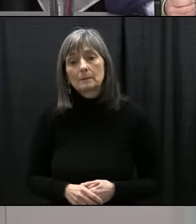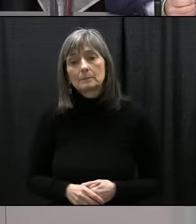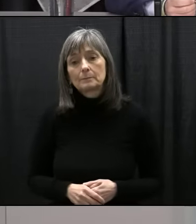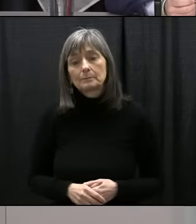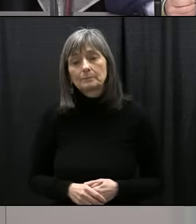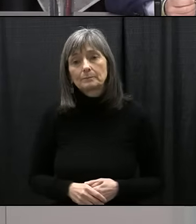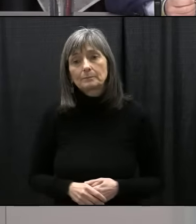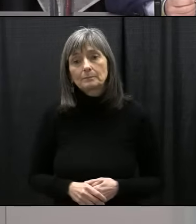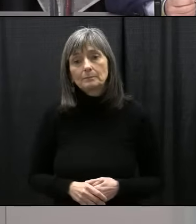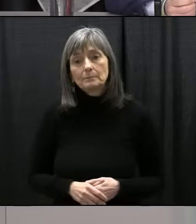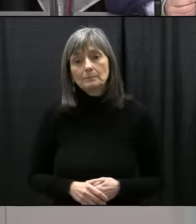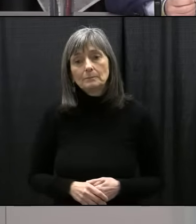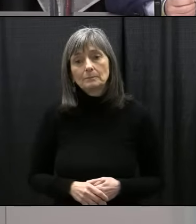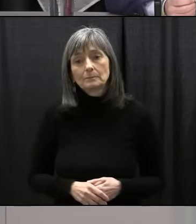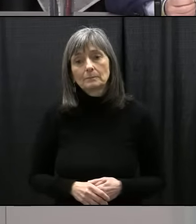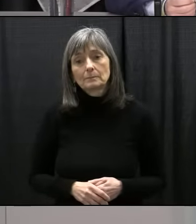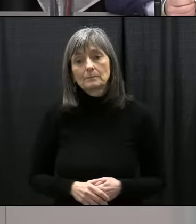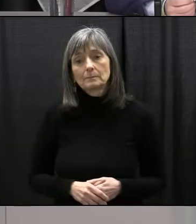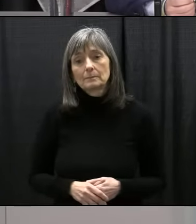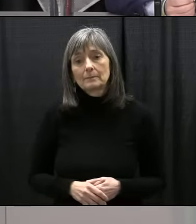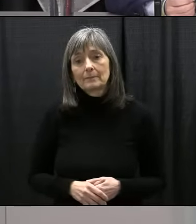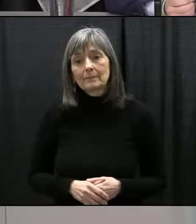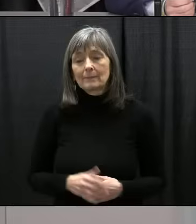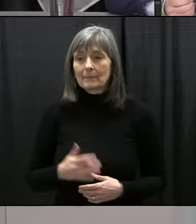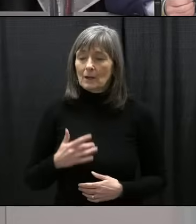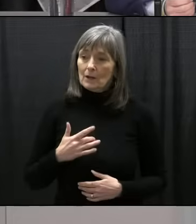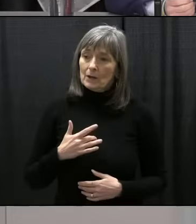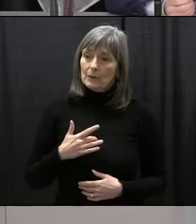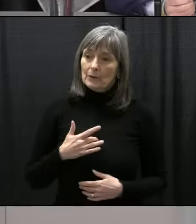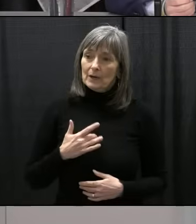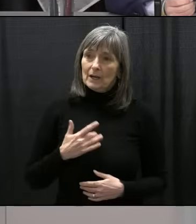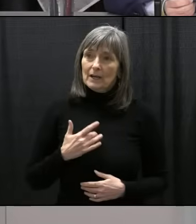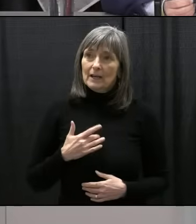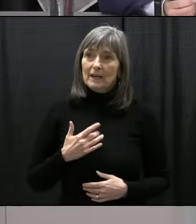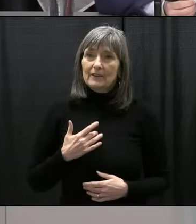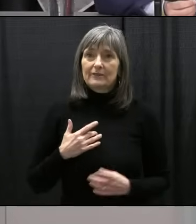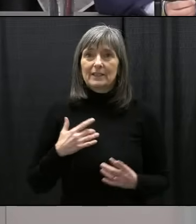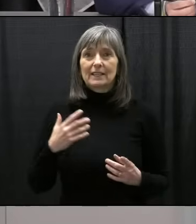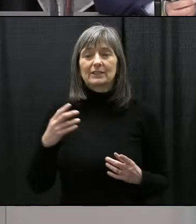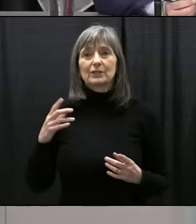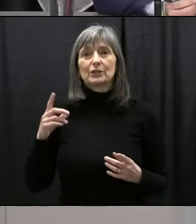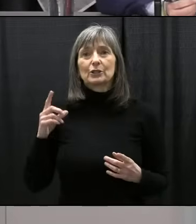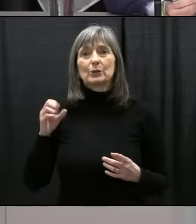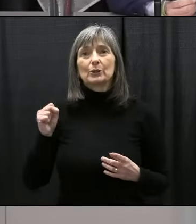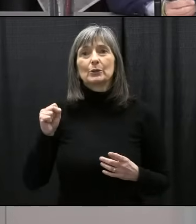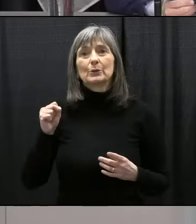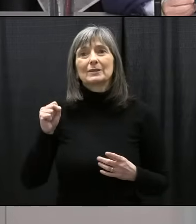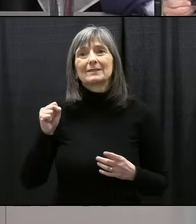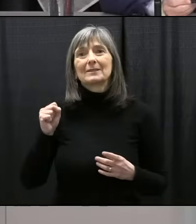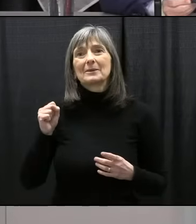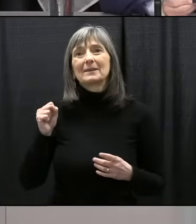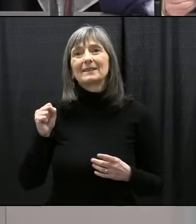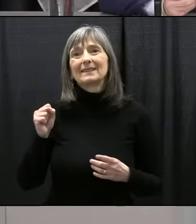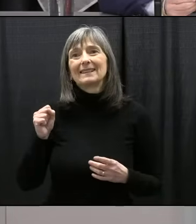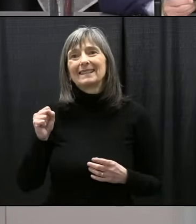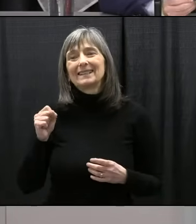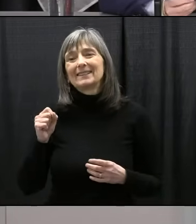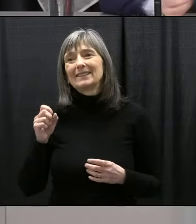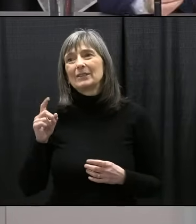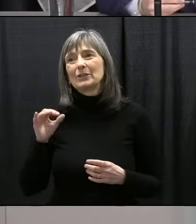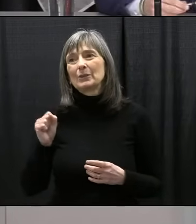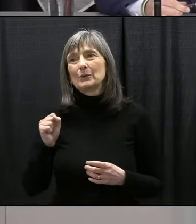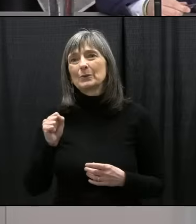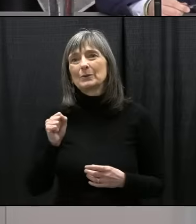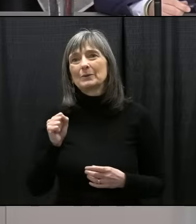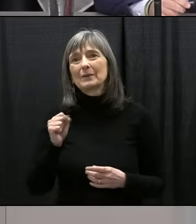Yes, I do. I just want to say I feel kind of vindicated when it comes to the mute button. Well done, well done. You should